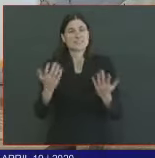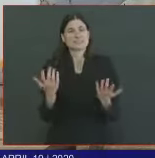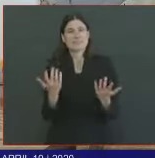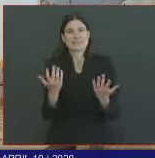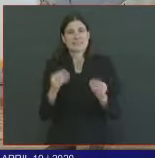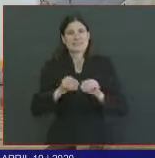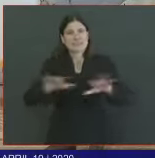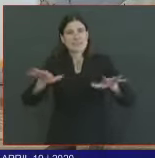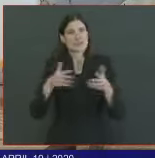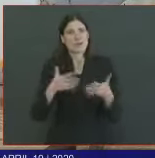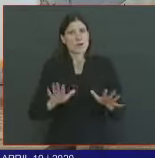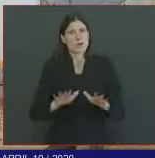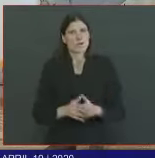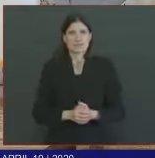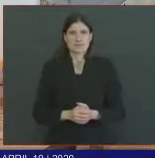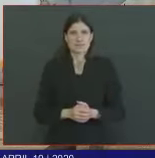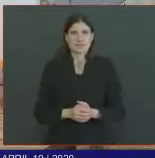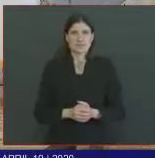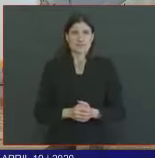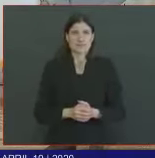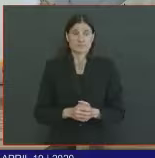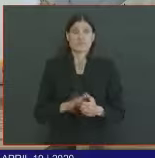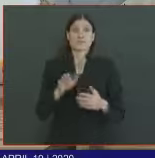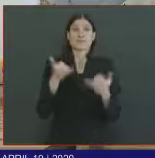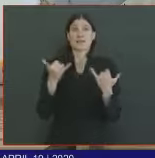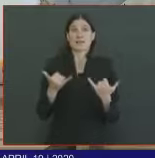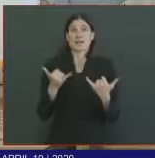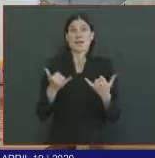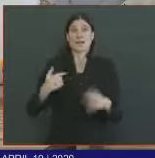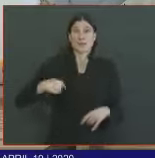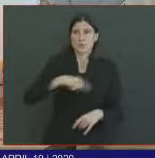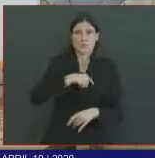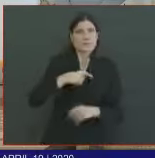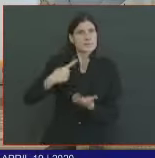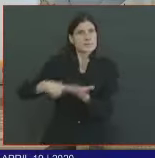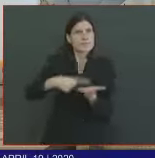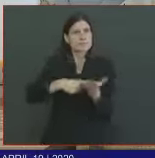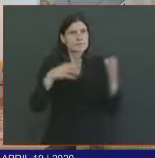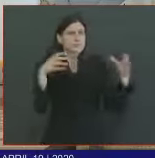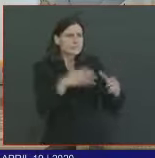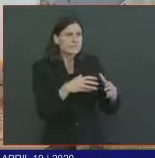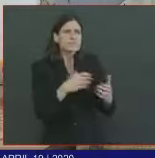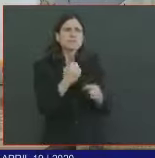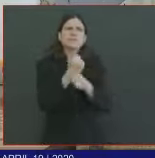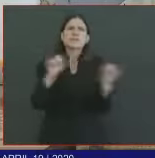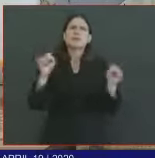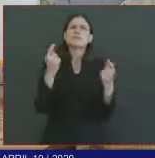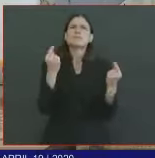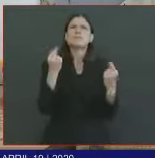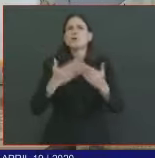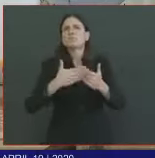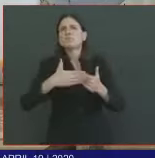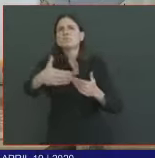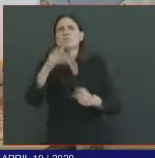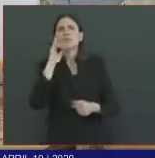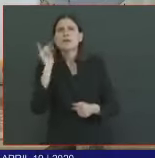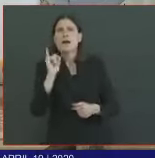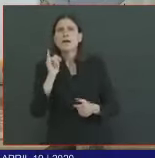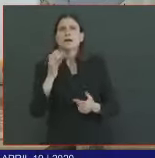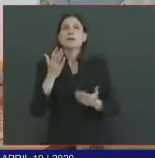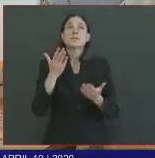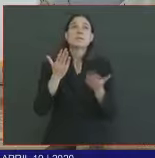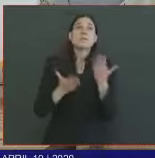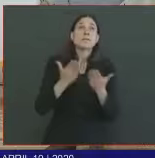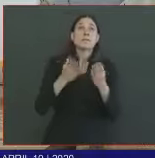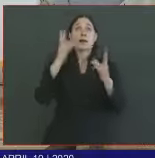be safer. Would it be safer to allow hairdressers and barbers to make appointments and go to people's homes, or would it be